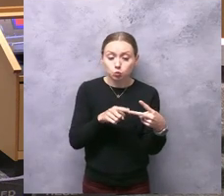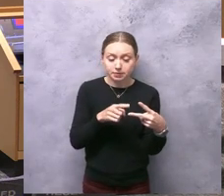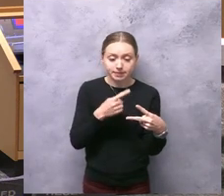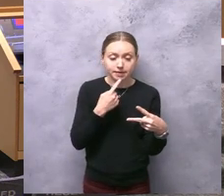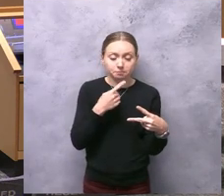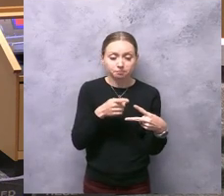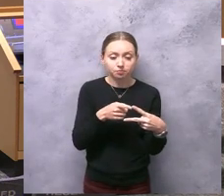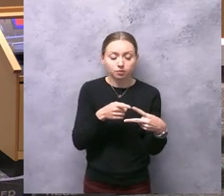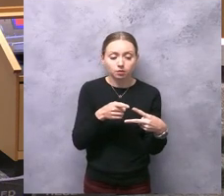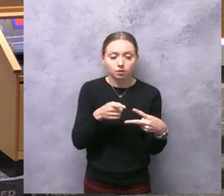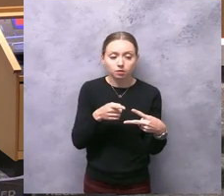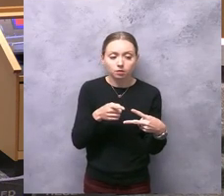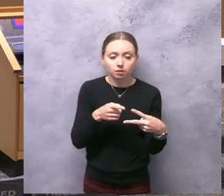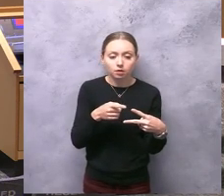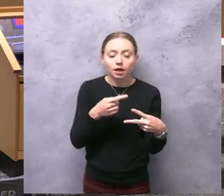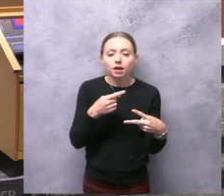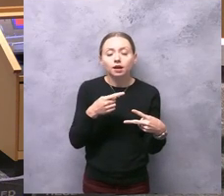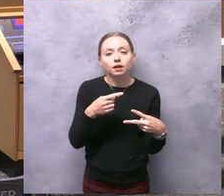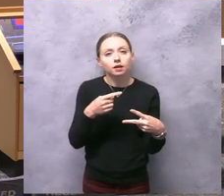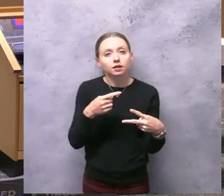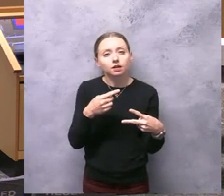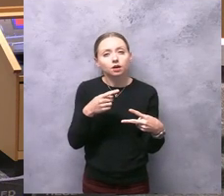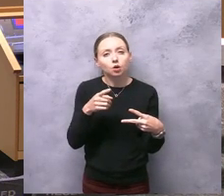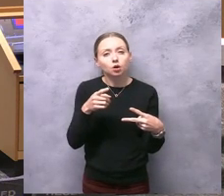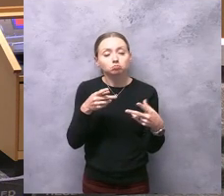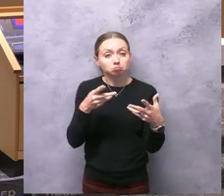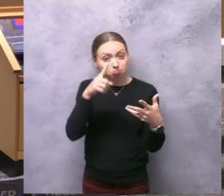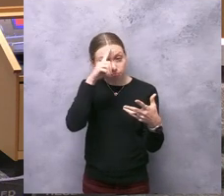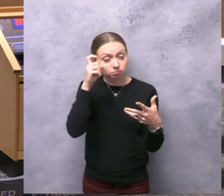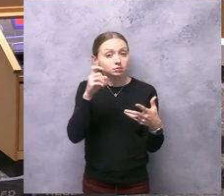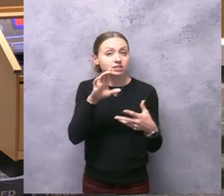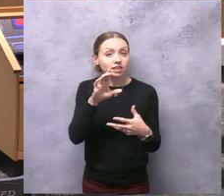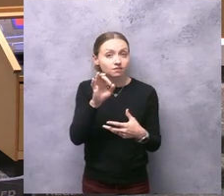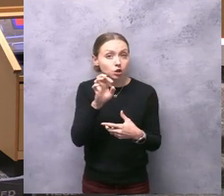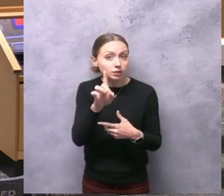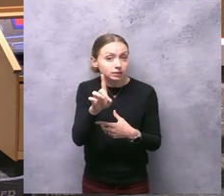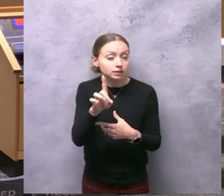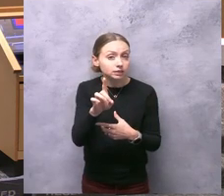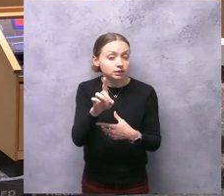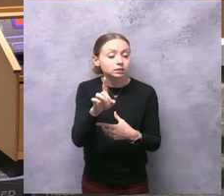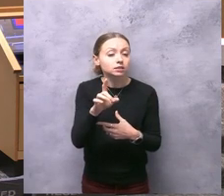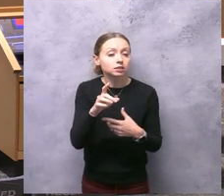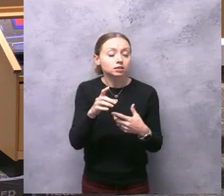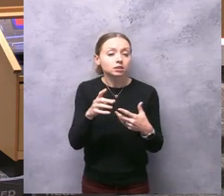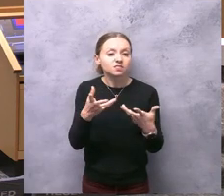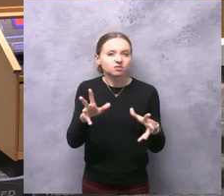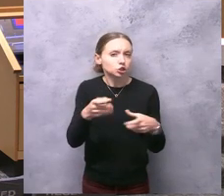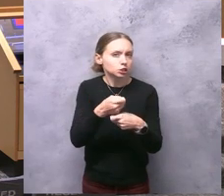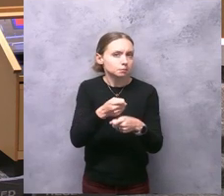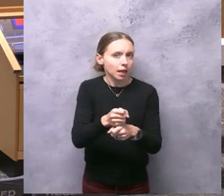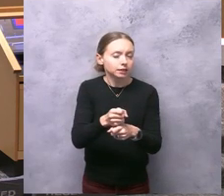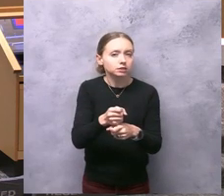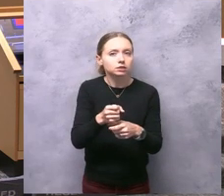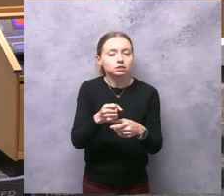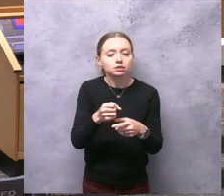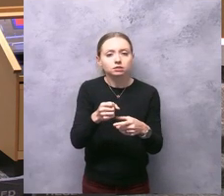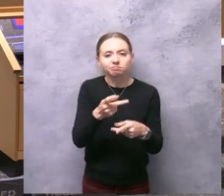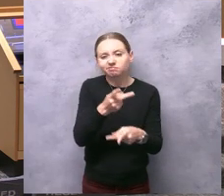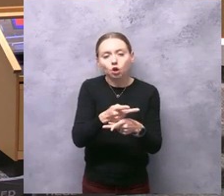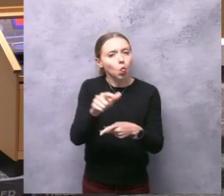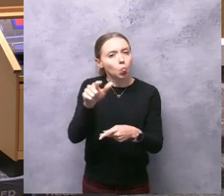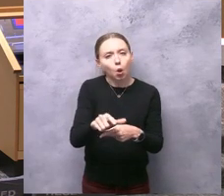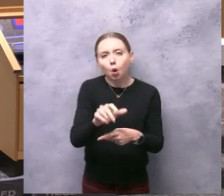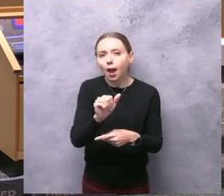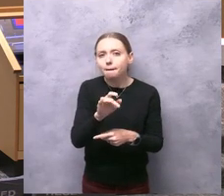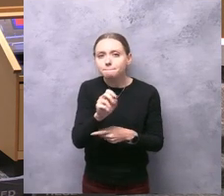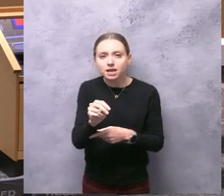clauses, as the agenda before the trustees reads, whereas Cypress-Fairbanks Independent School District CFISD has made maintaining a low administrative cost